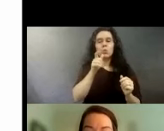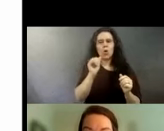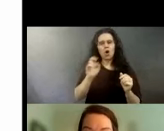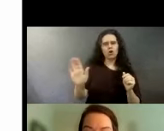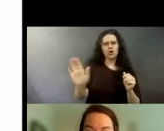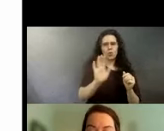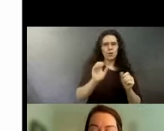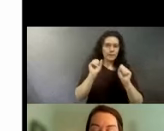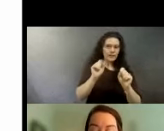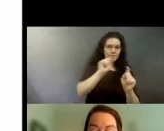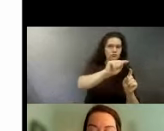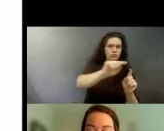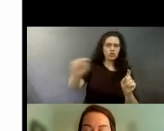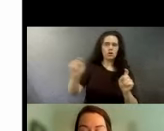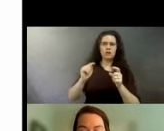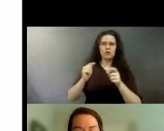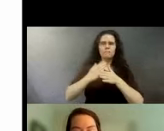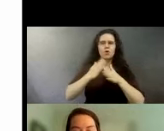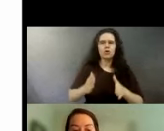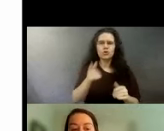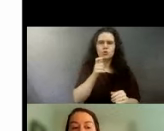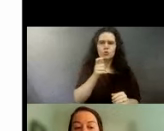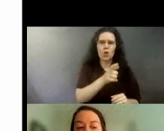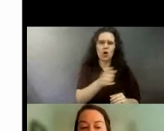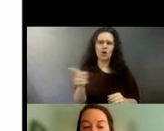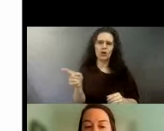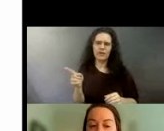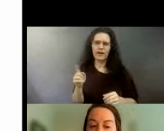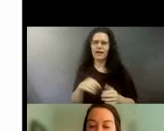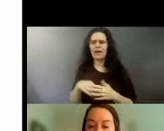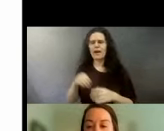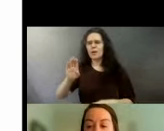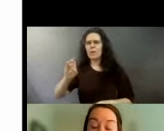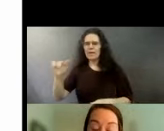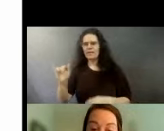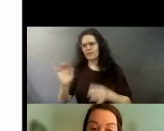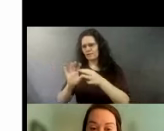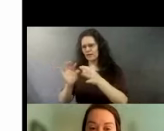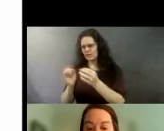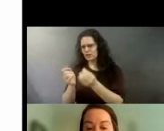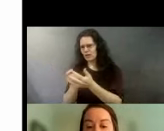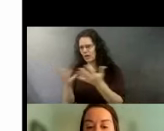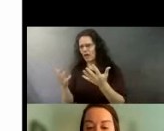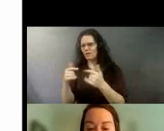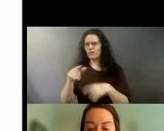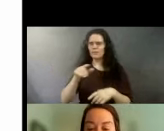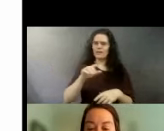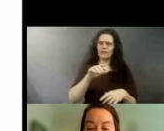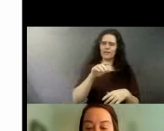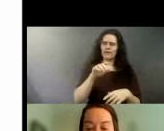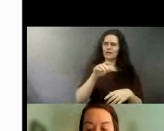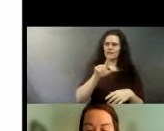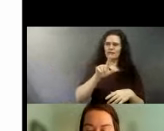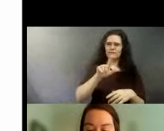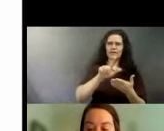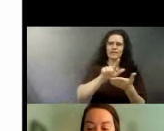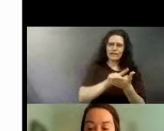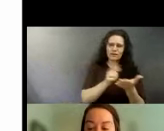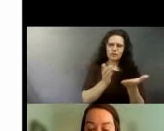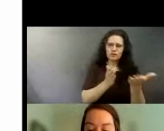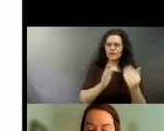a bunch on sort of the legal services LSC funded organizations and legal